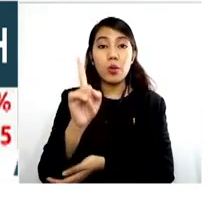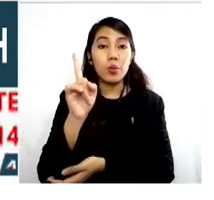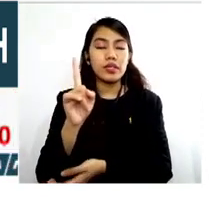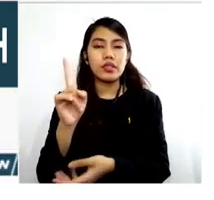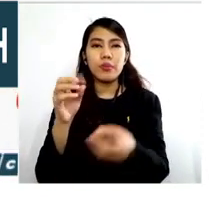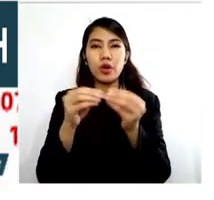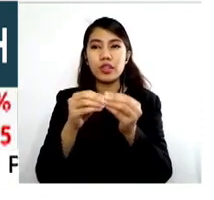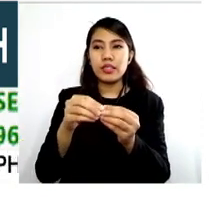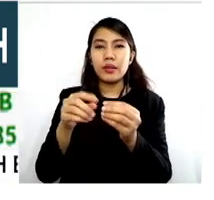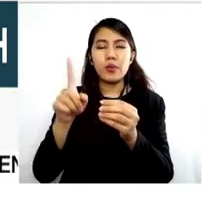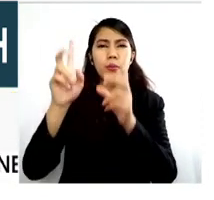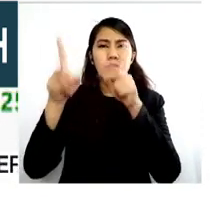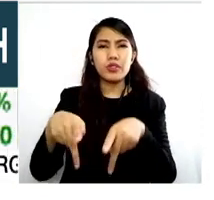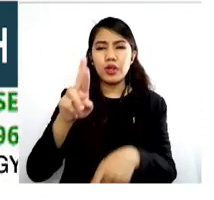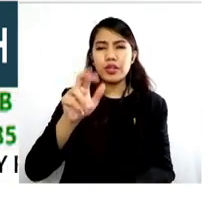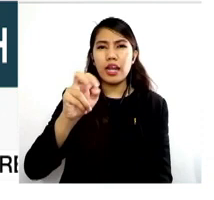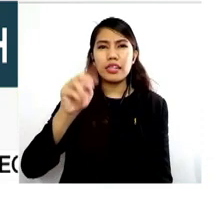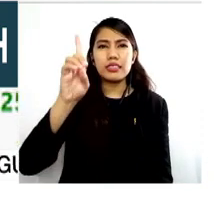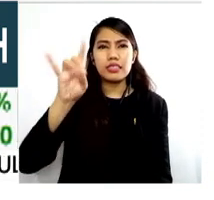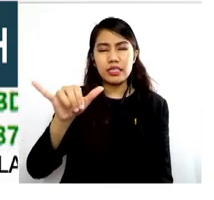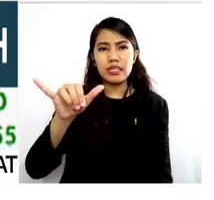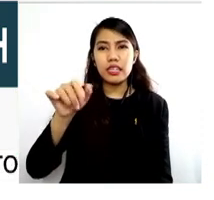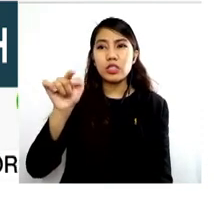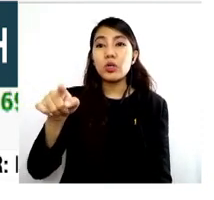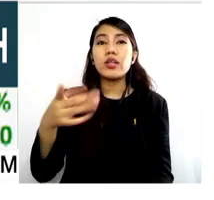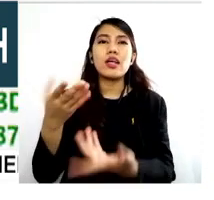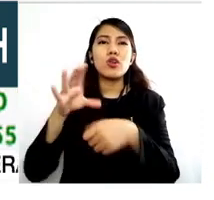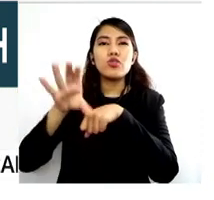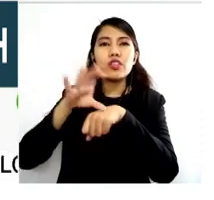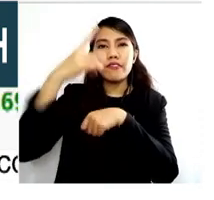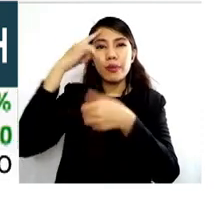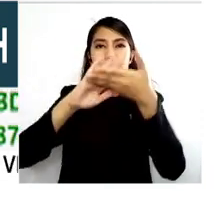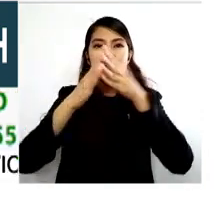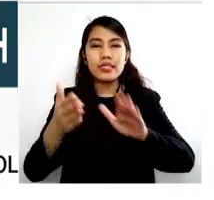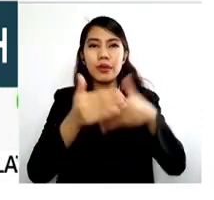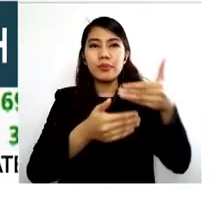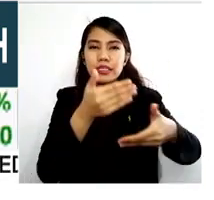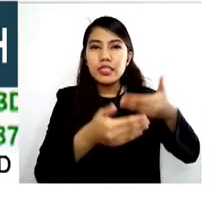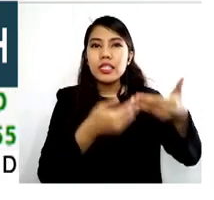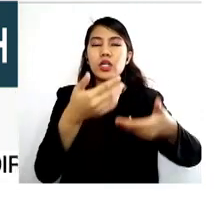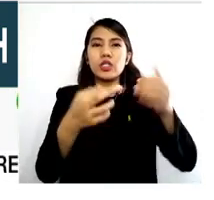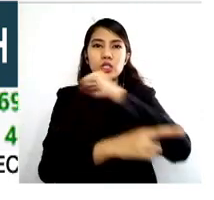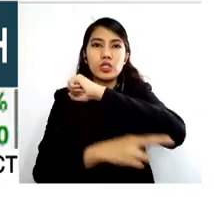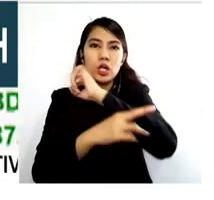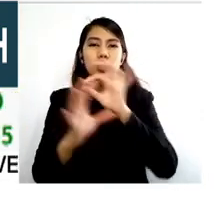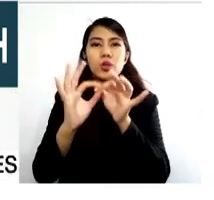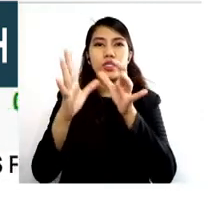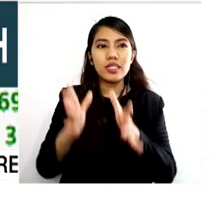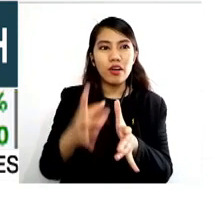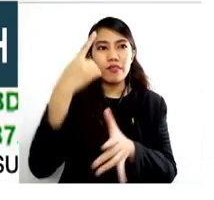Randy Malayao, who is also a consultant of the peace process and the regional coordinator of our party, the Bayan Muna Party List. Mm-hmm. No?